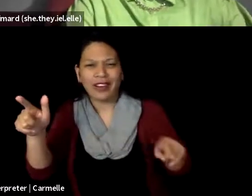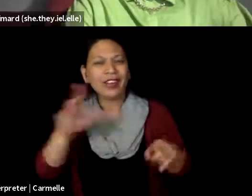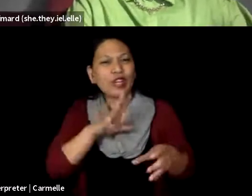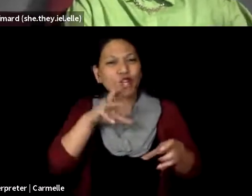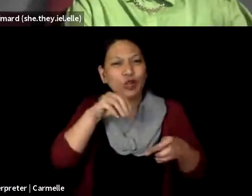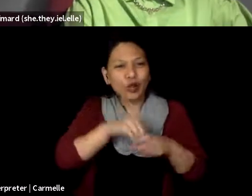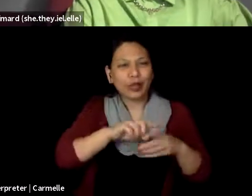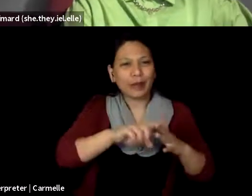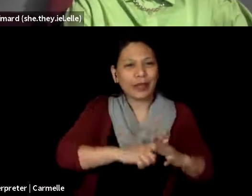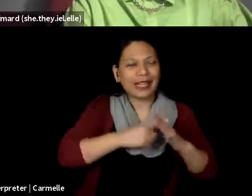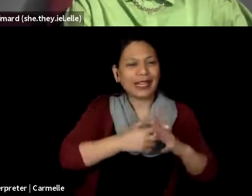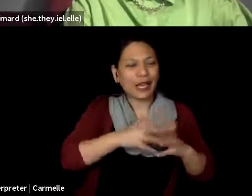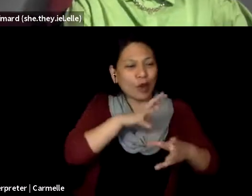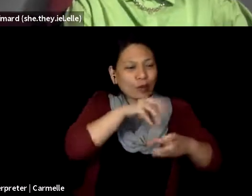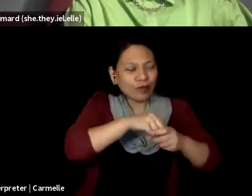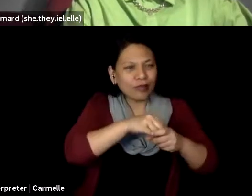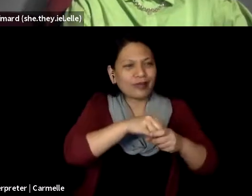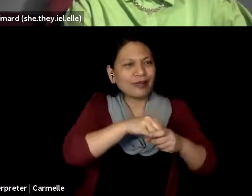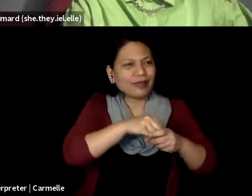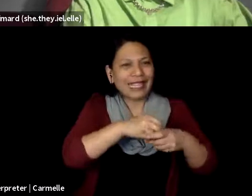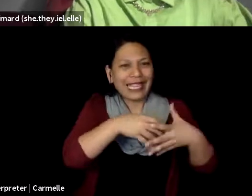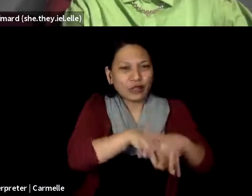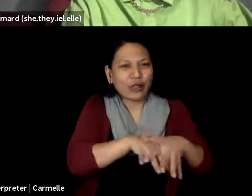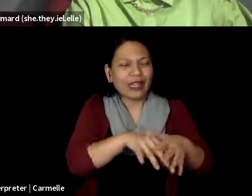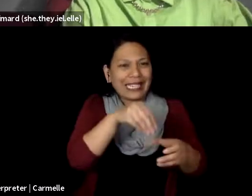just inherently accessible?